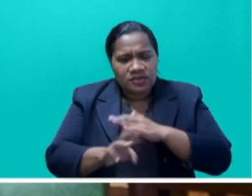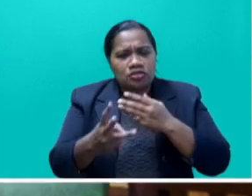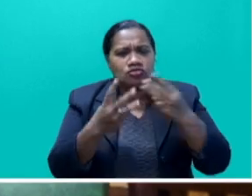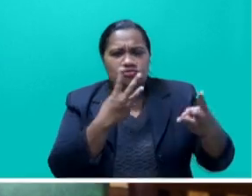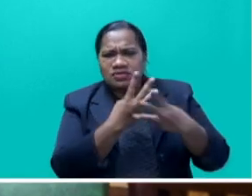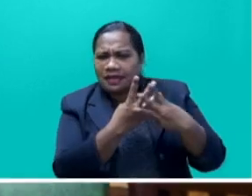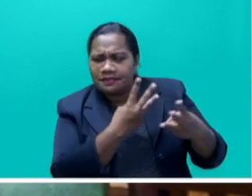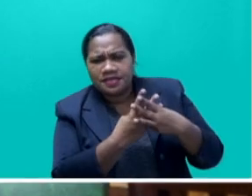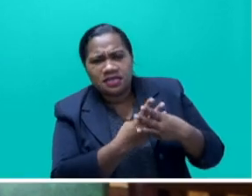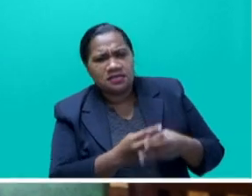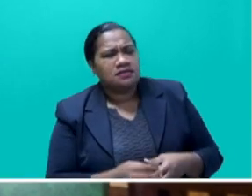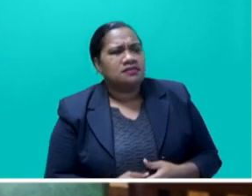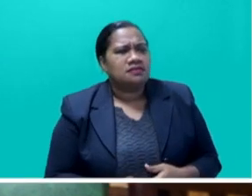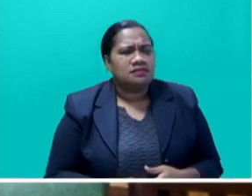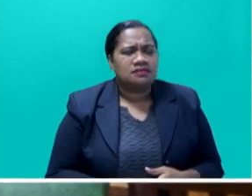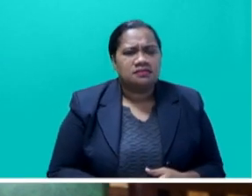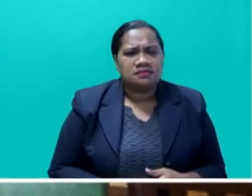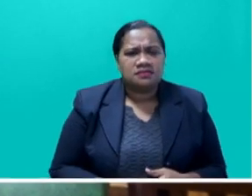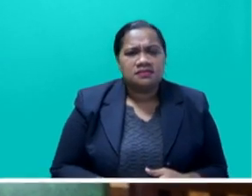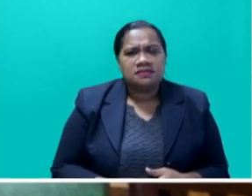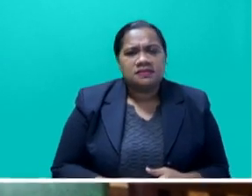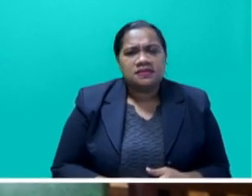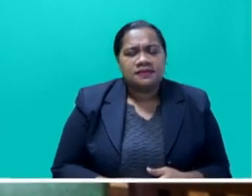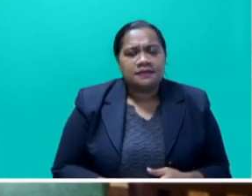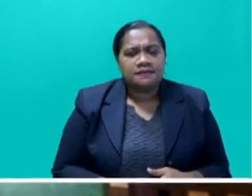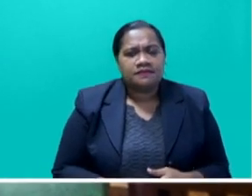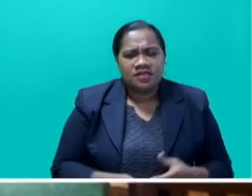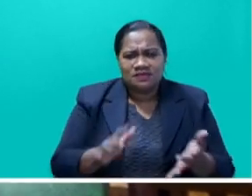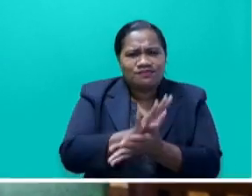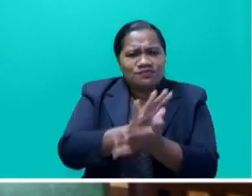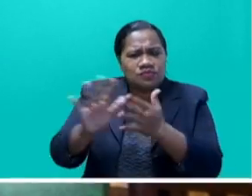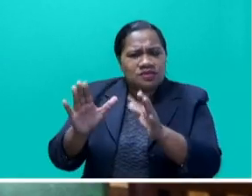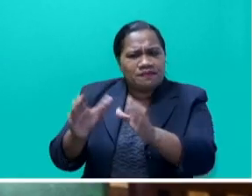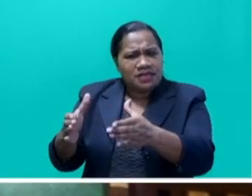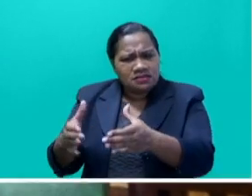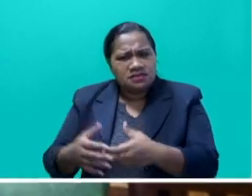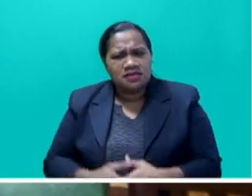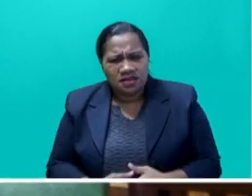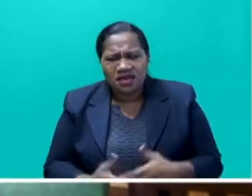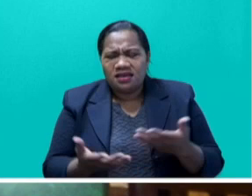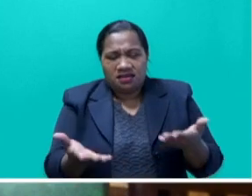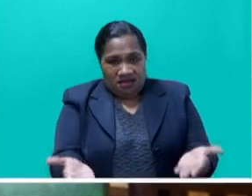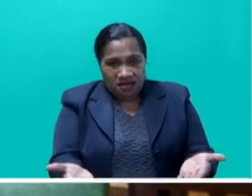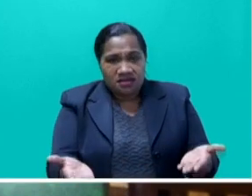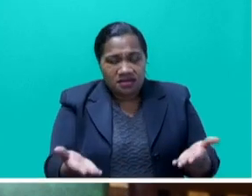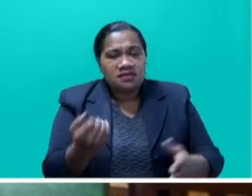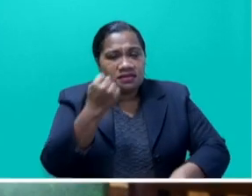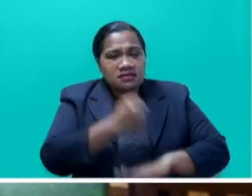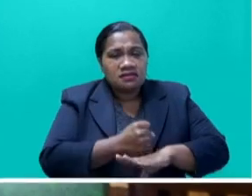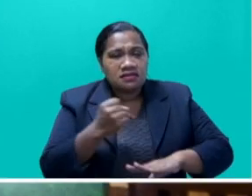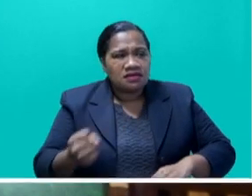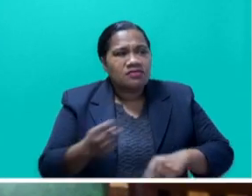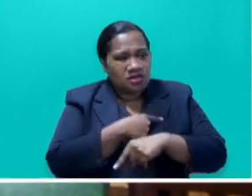It's a cloak and dagger party. Mr. Speaker, sir, that's the alternative